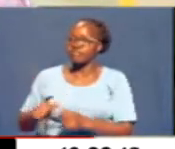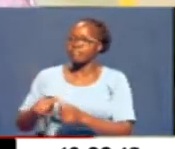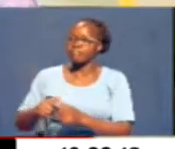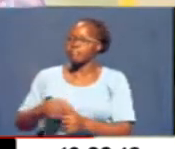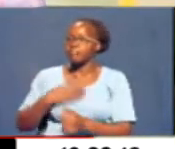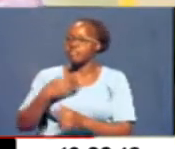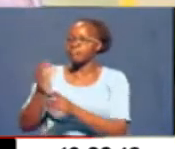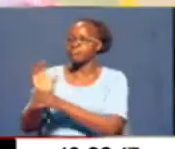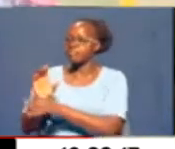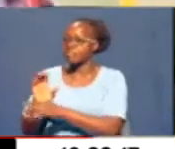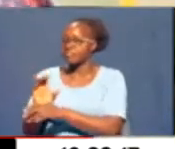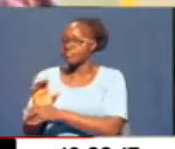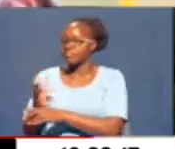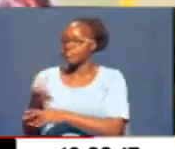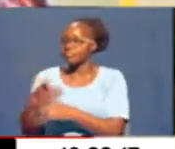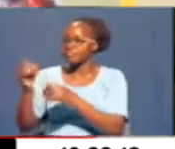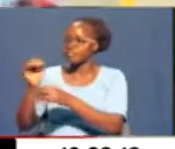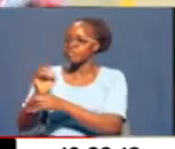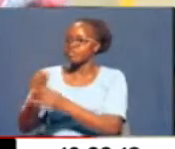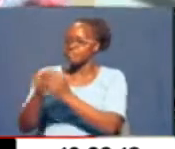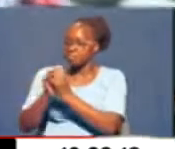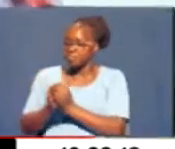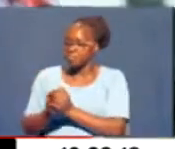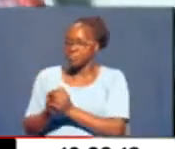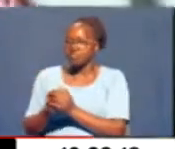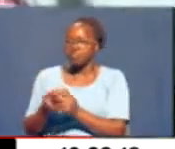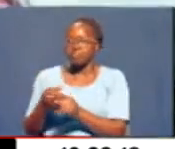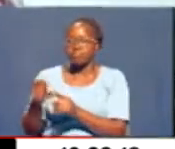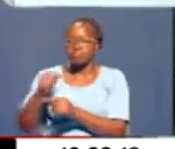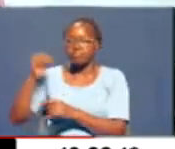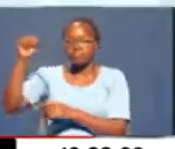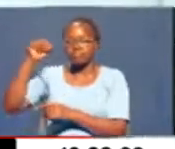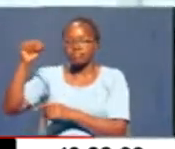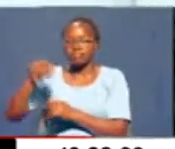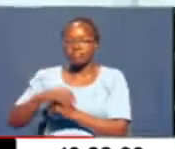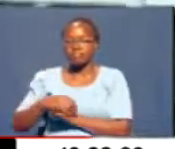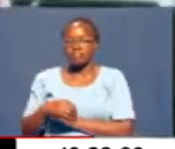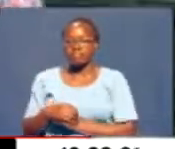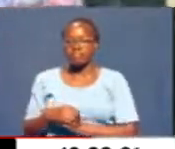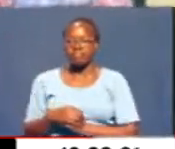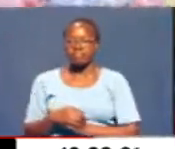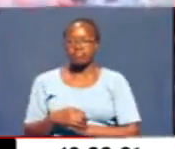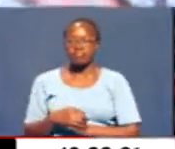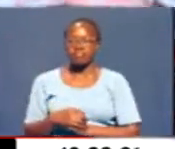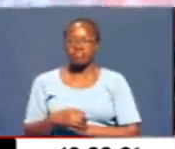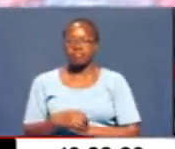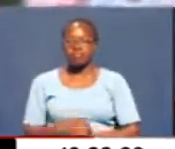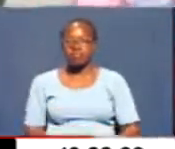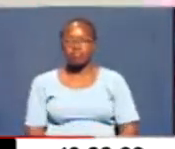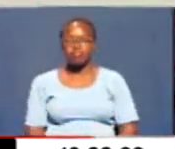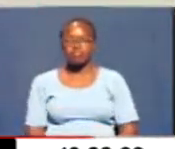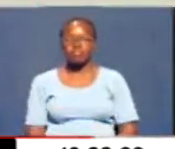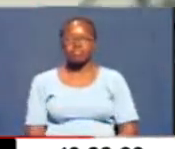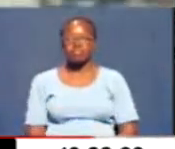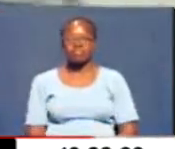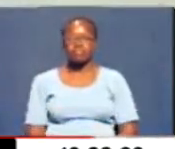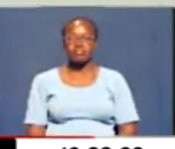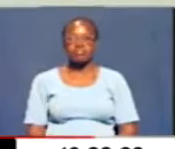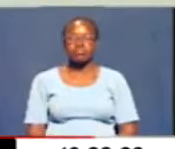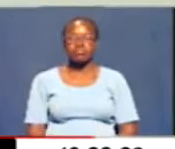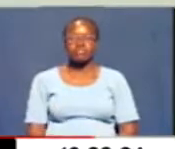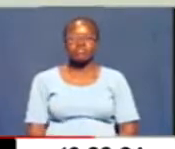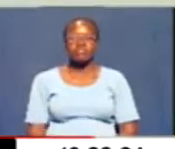in the name of going to worship, but it will be politics. Thank you, Mr. Gabriel, for that insightful